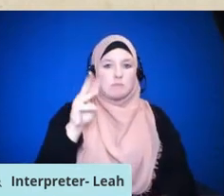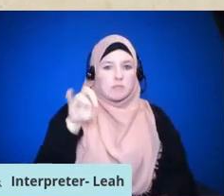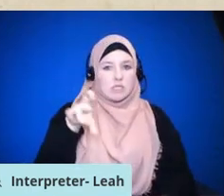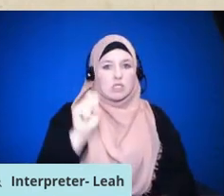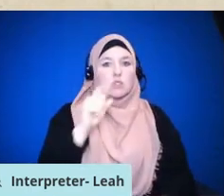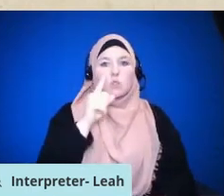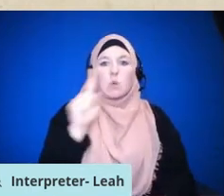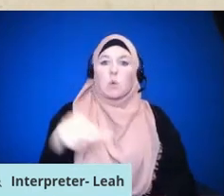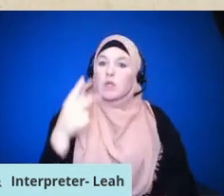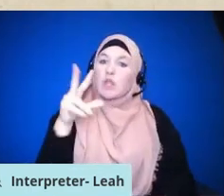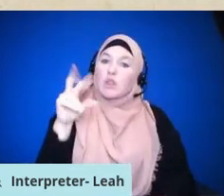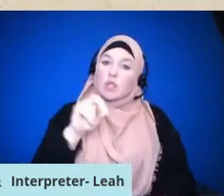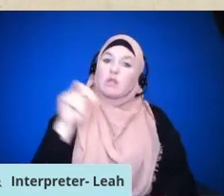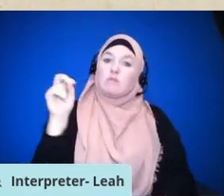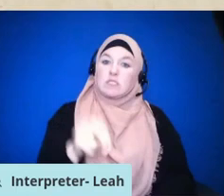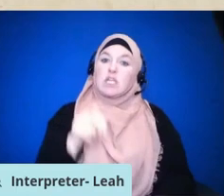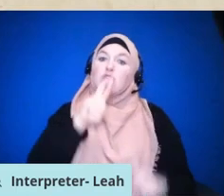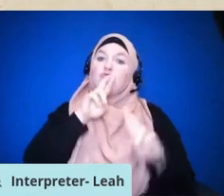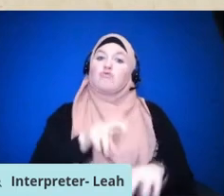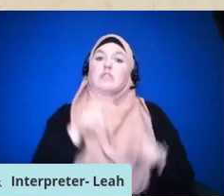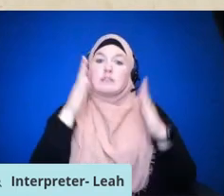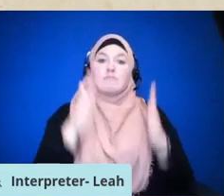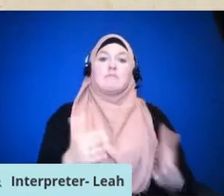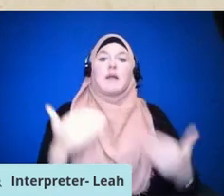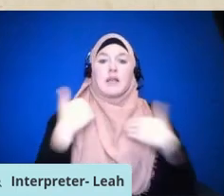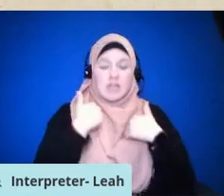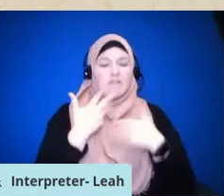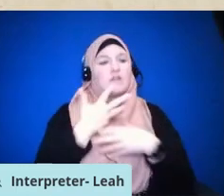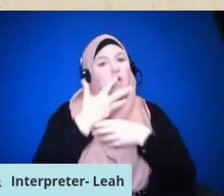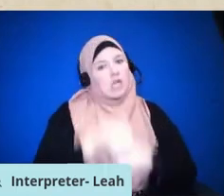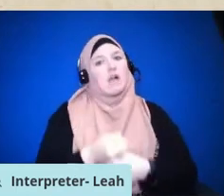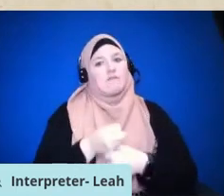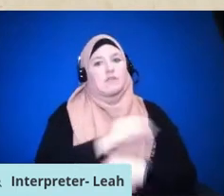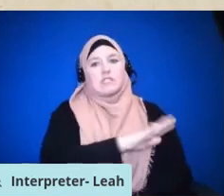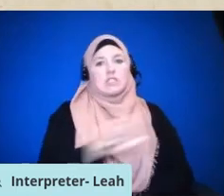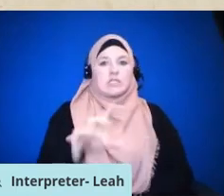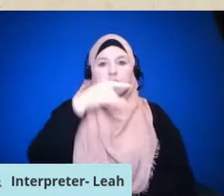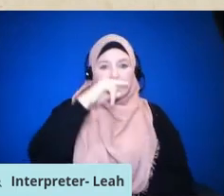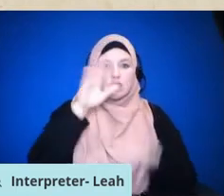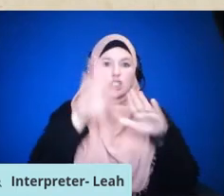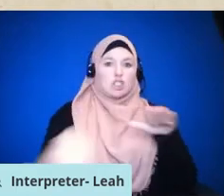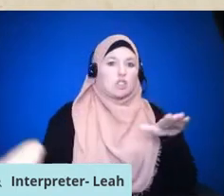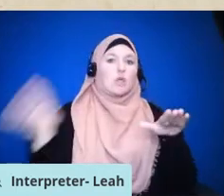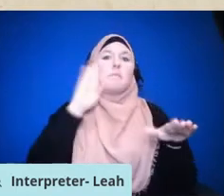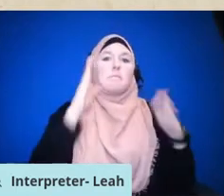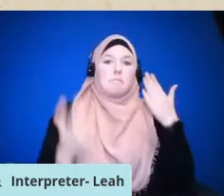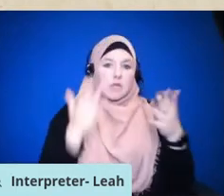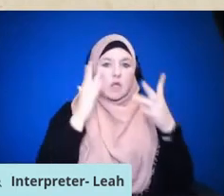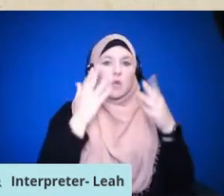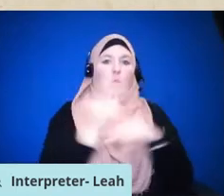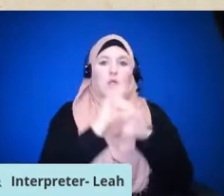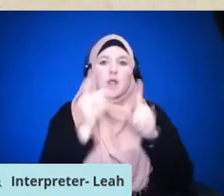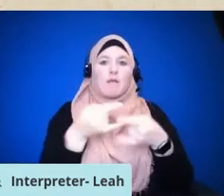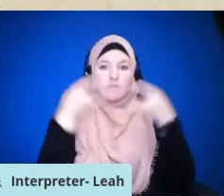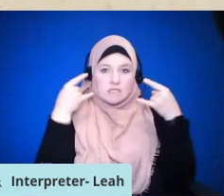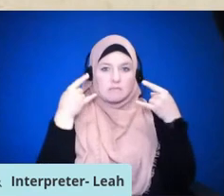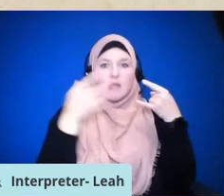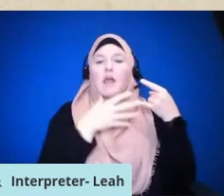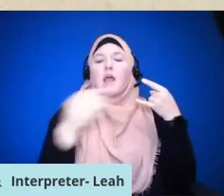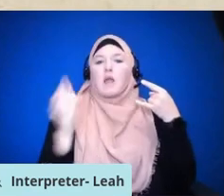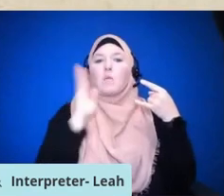Only 30% of respondents, they had some kind of confidence that their children might wear a face mask and